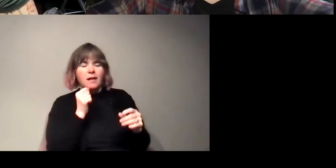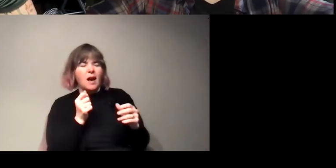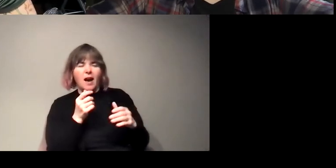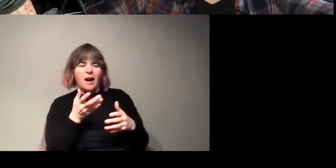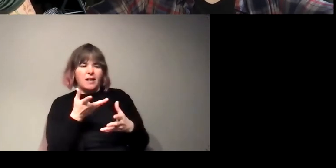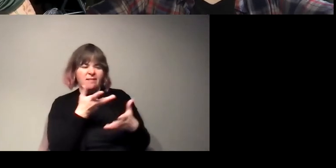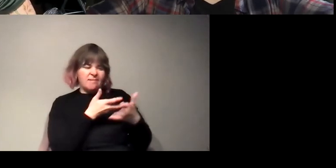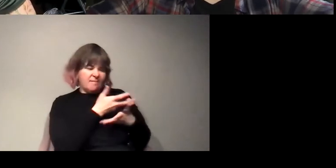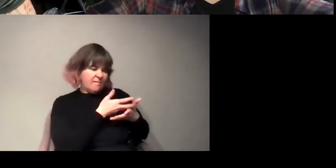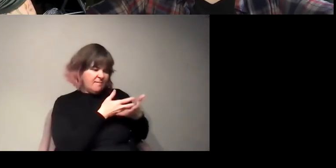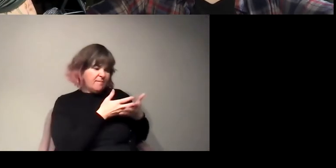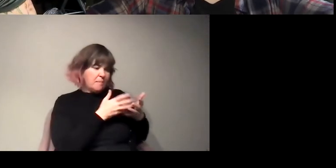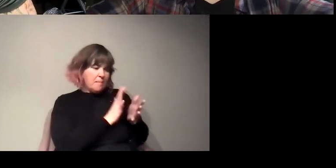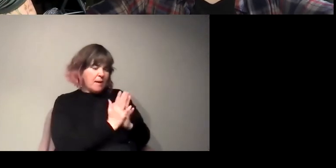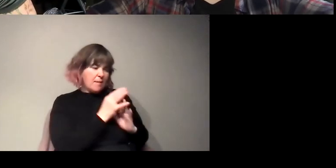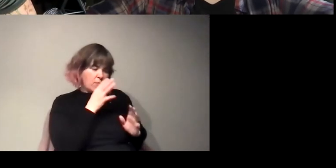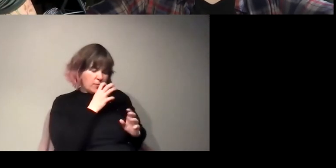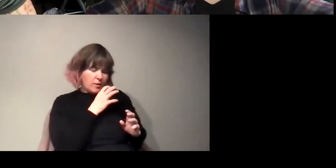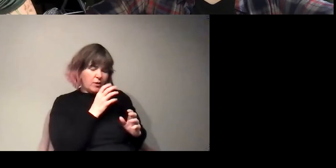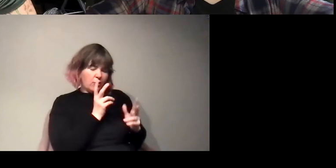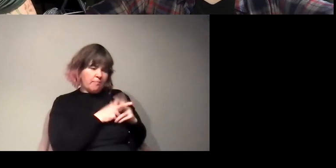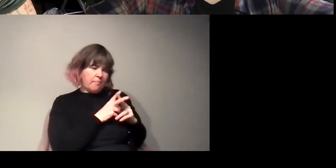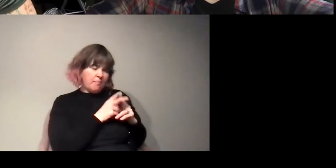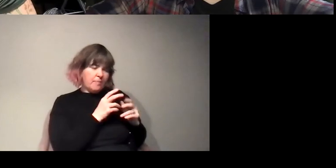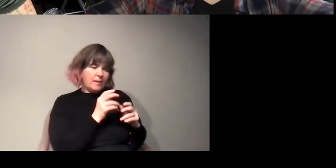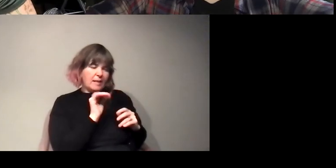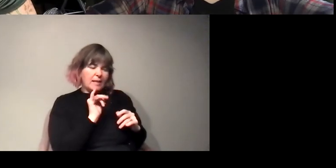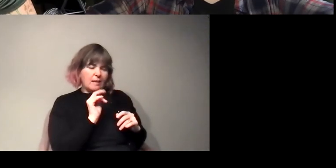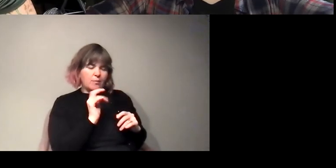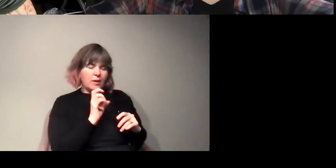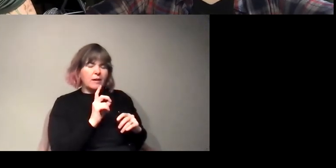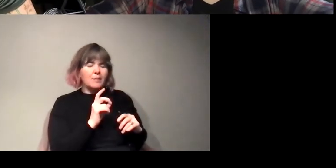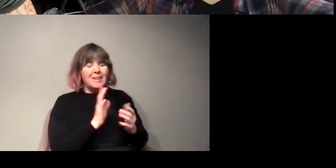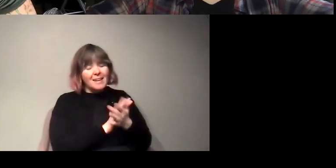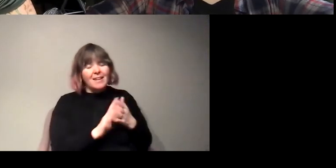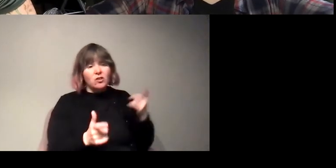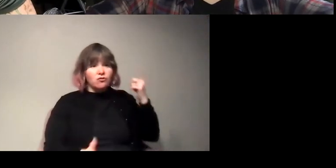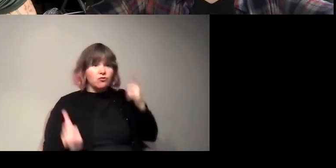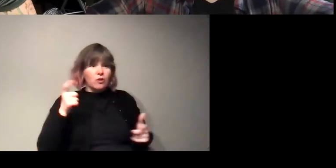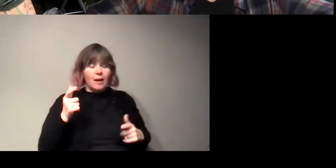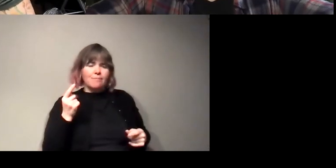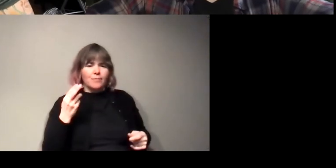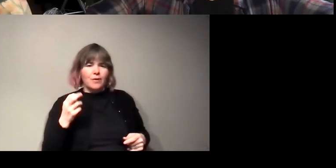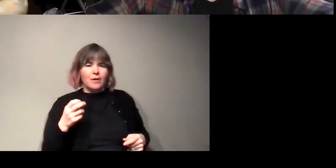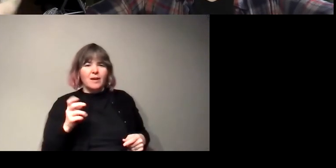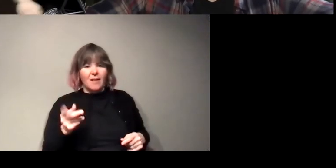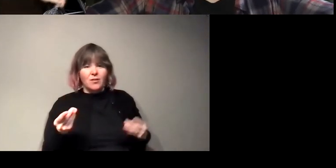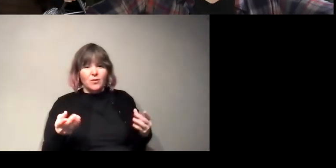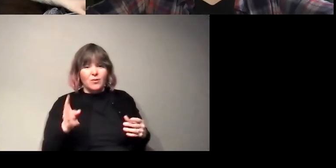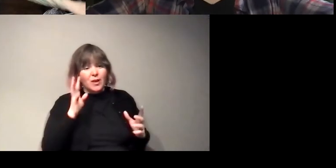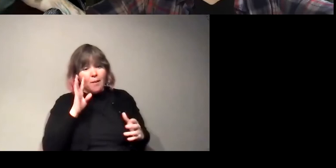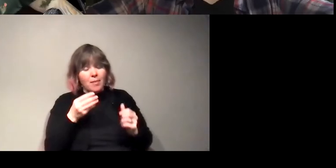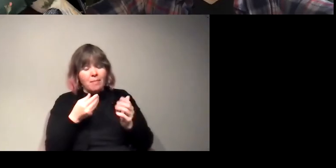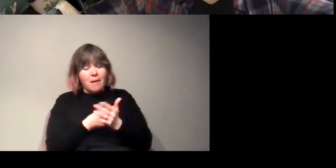So, but I mean, it'd be nice if we could have giant prairies. You have to come up with the money to buy that land. Yeah, for